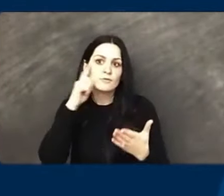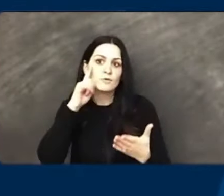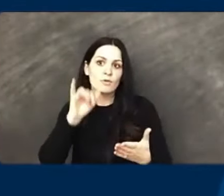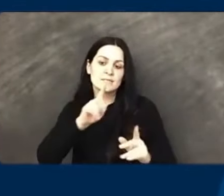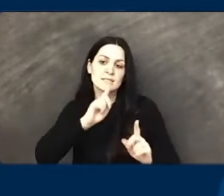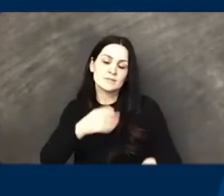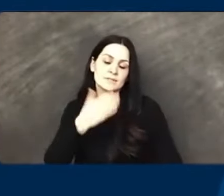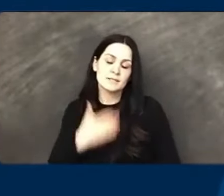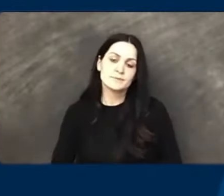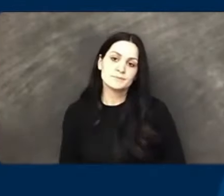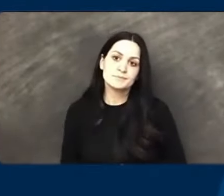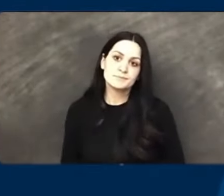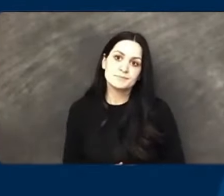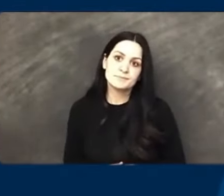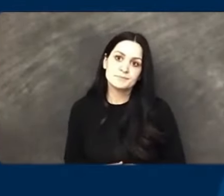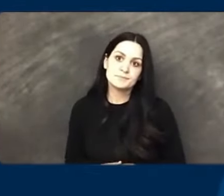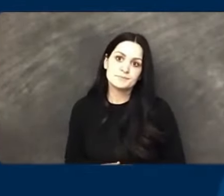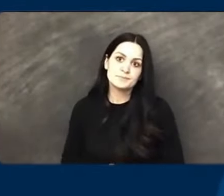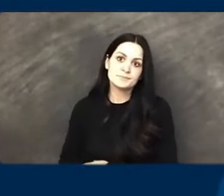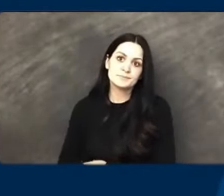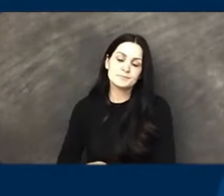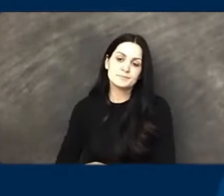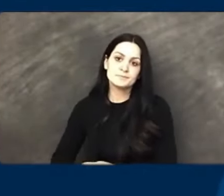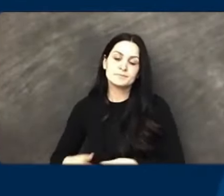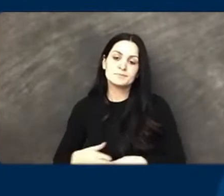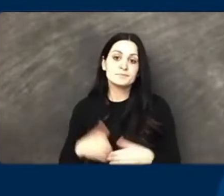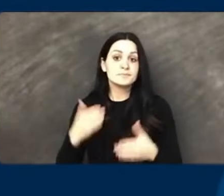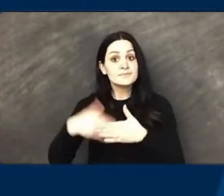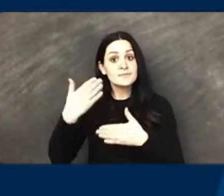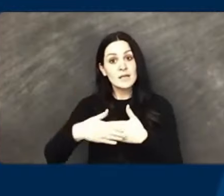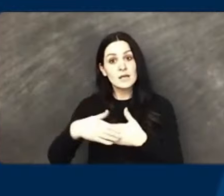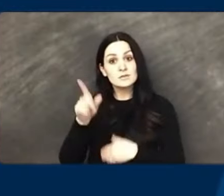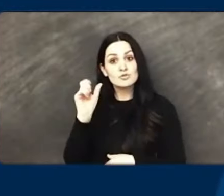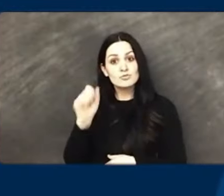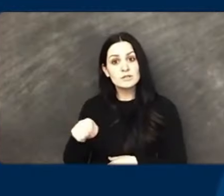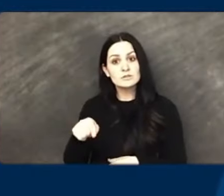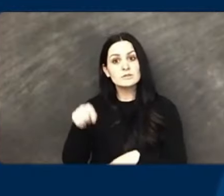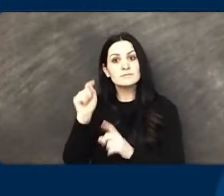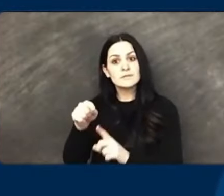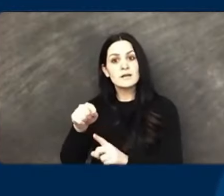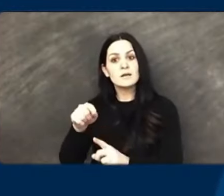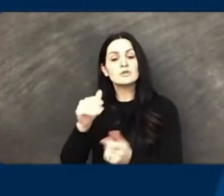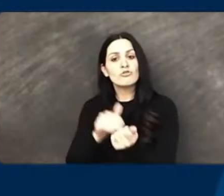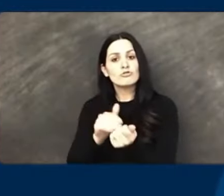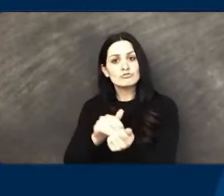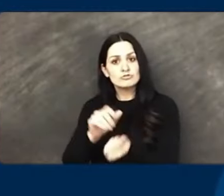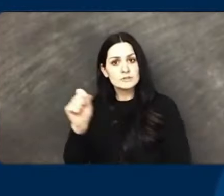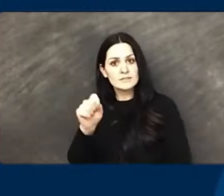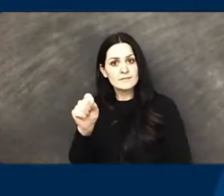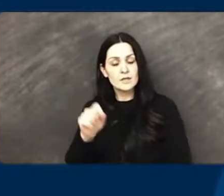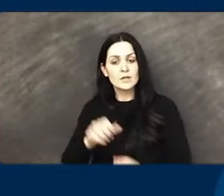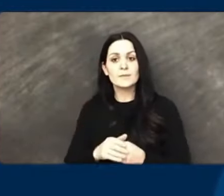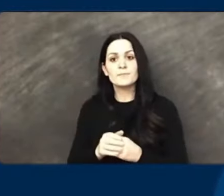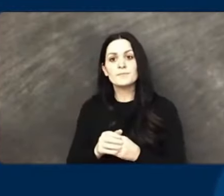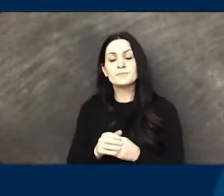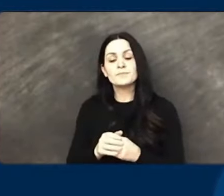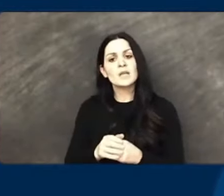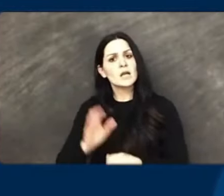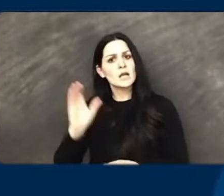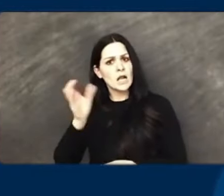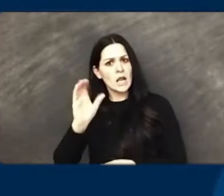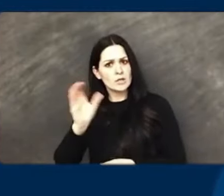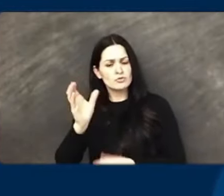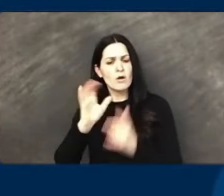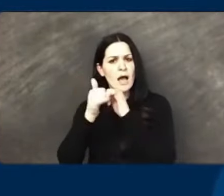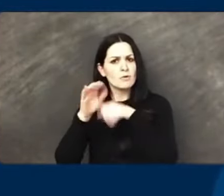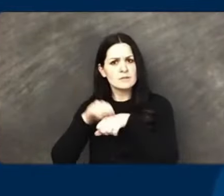answers. My next question, I'm going to push it to Dr. Saberi. How does cholesterol play into women's heart